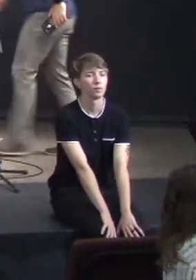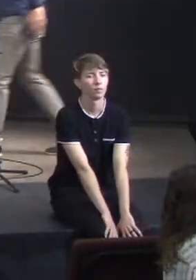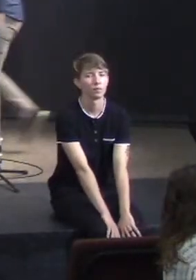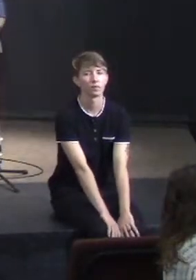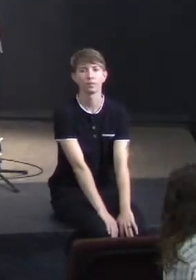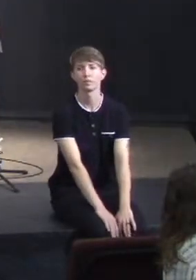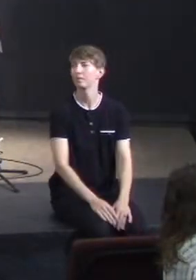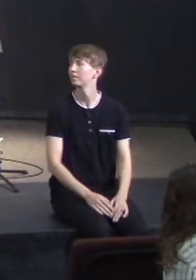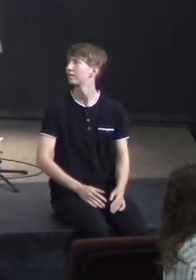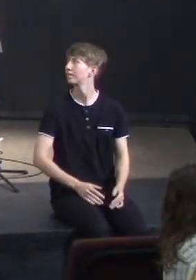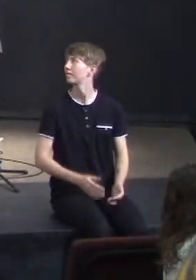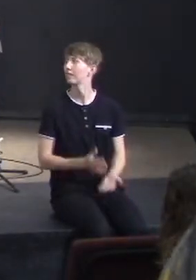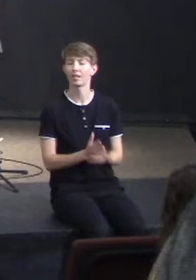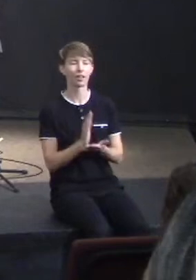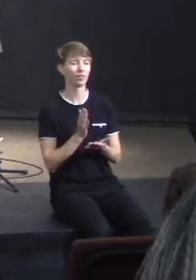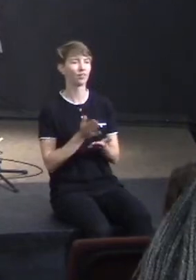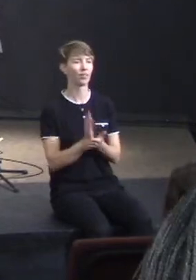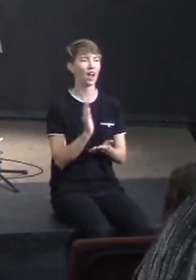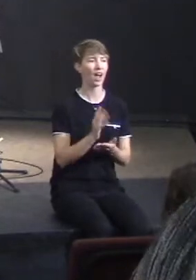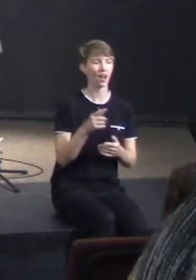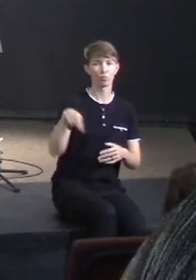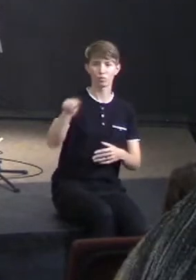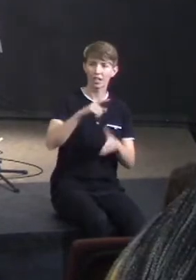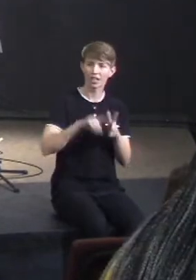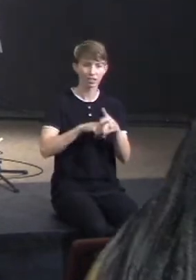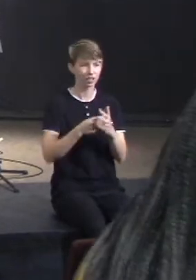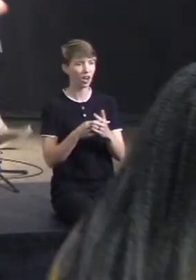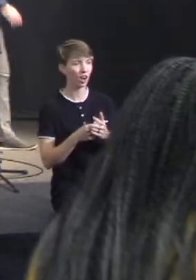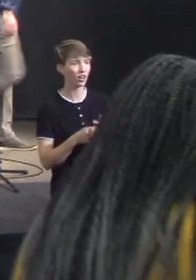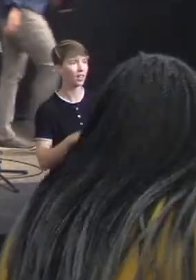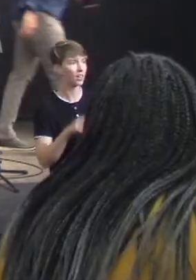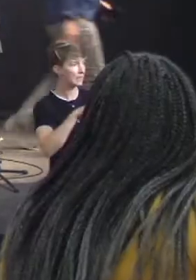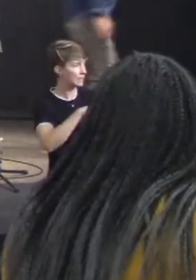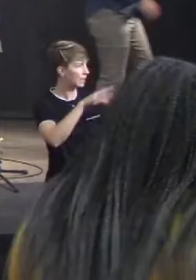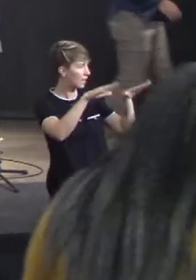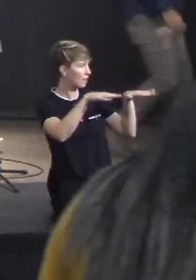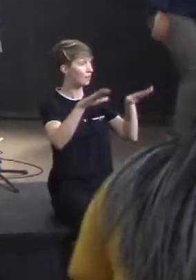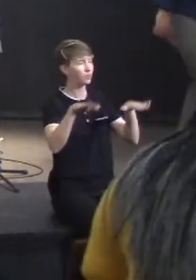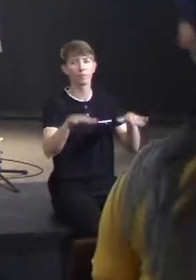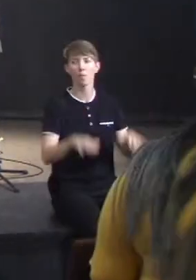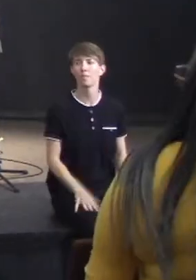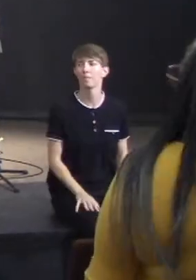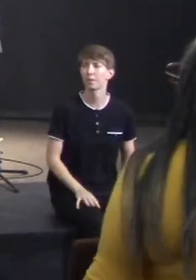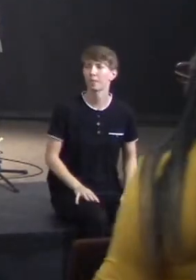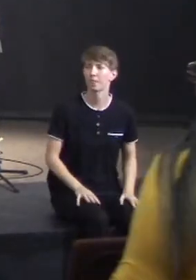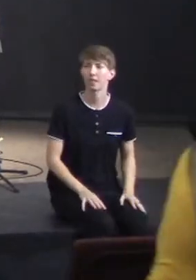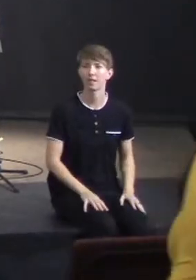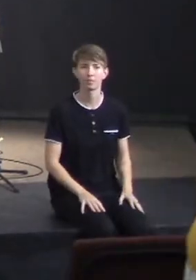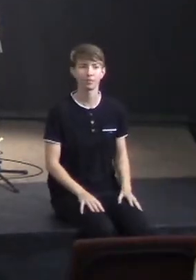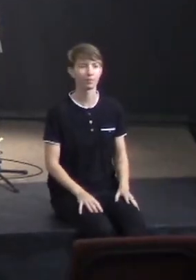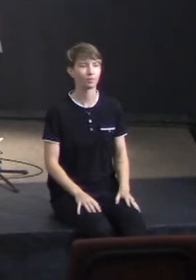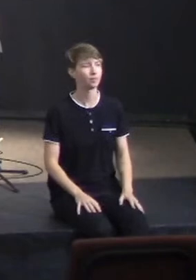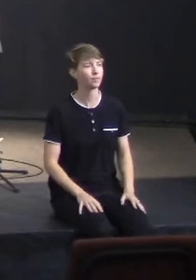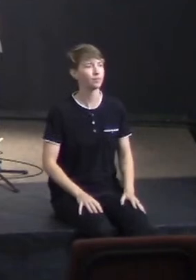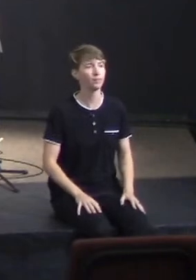All right. All right, we're going to get started. If you can get to your seat. Get it rolling.